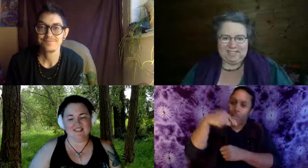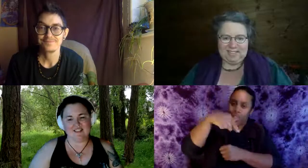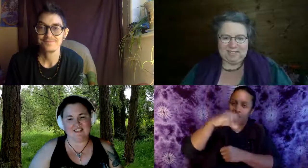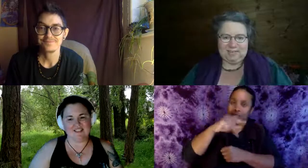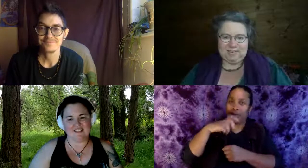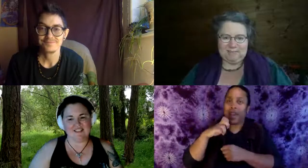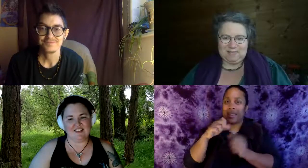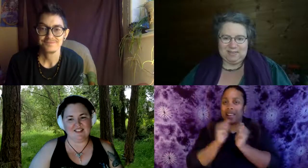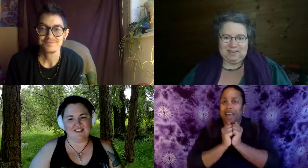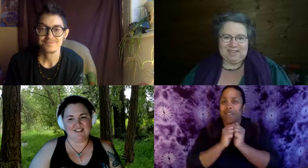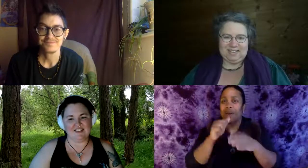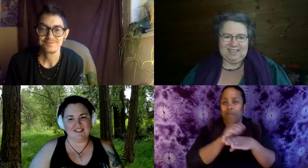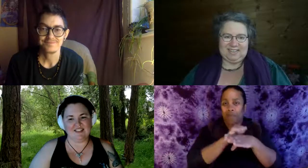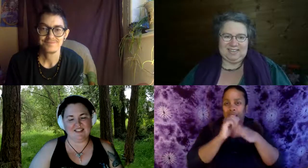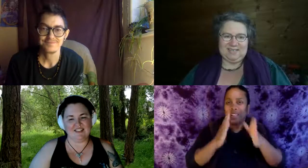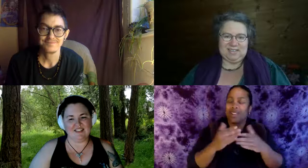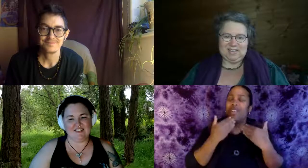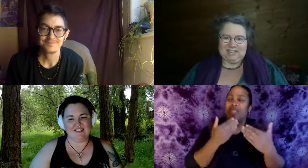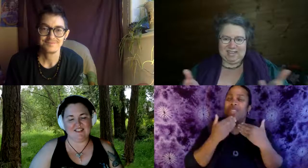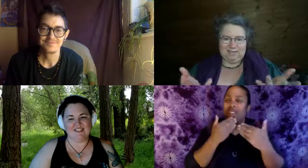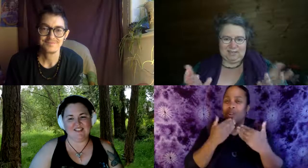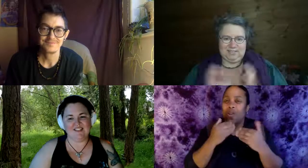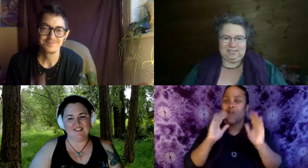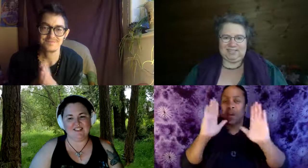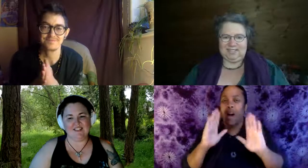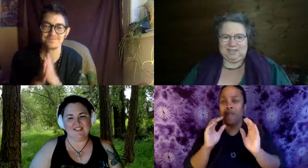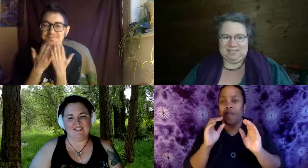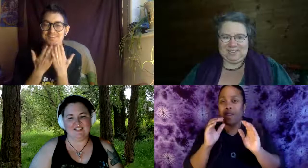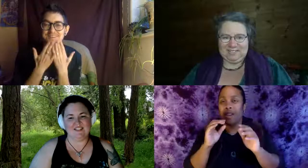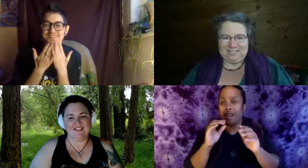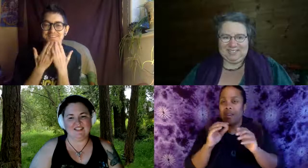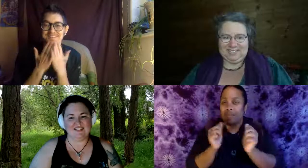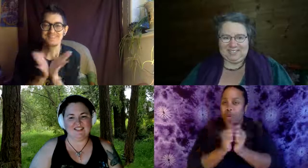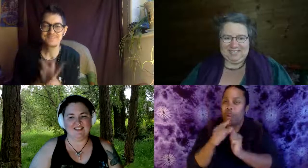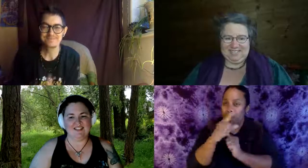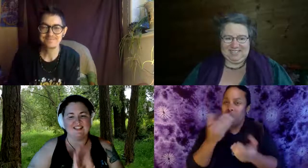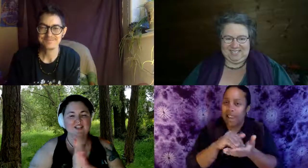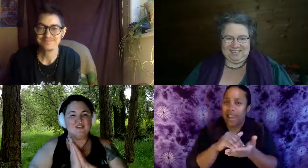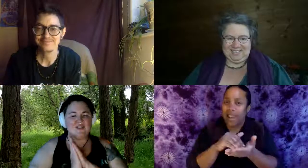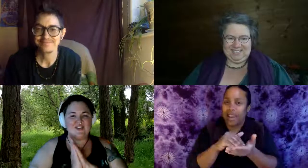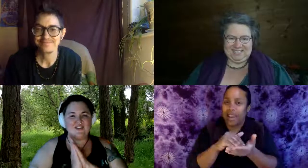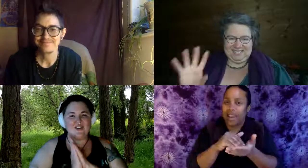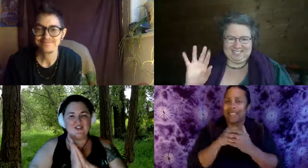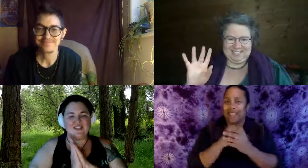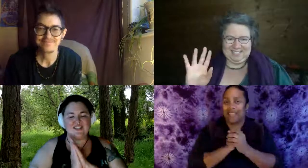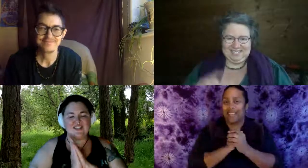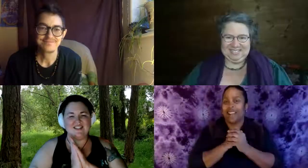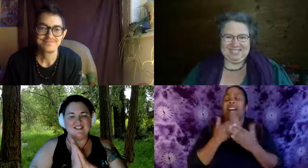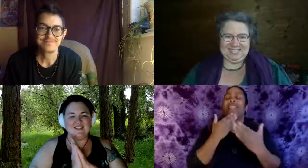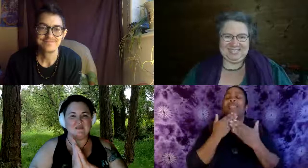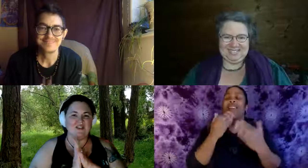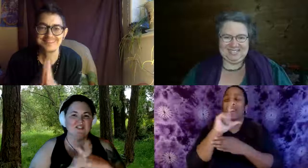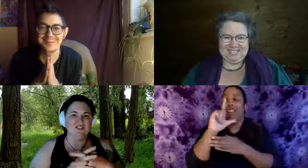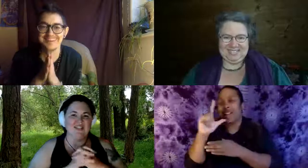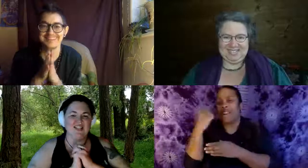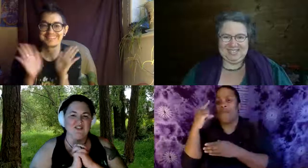panel together. It's been great being with you again. And yeah, as we all shift into Beltane energy. All right. Thank you, Laureli, for hosting